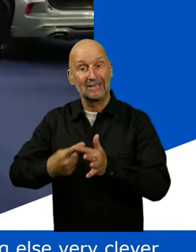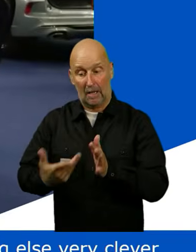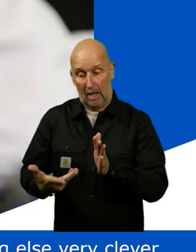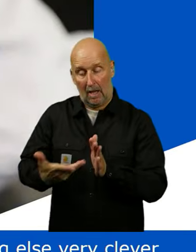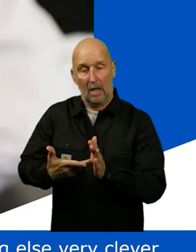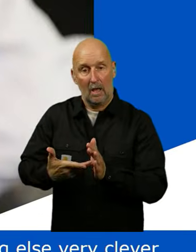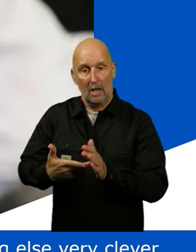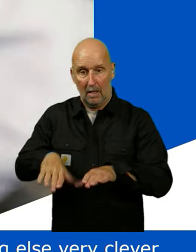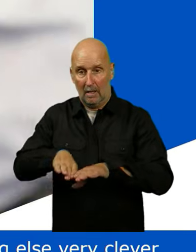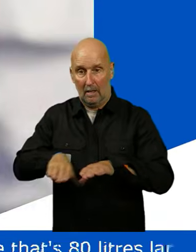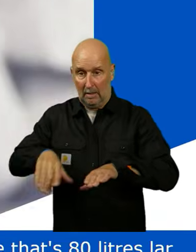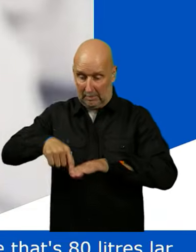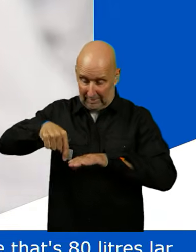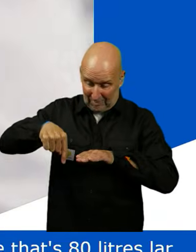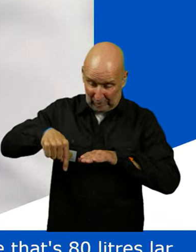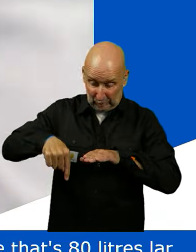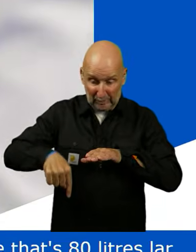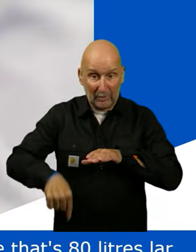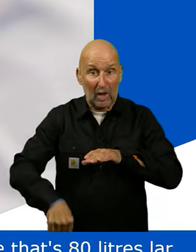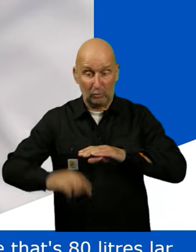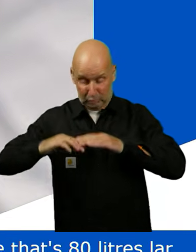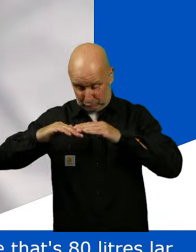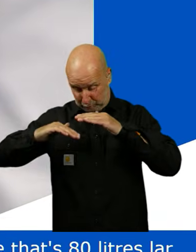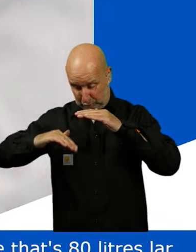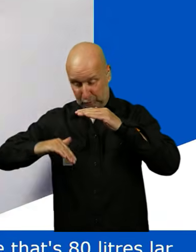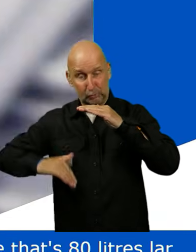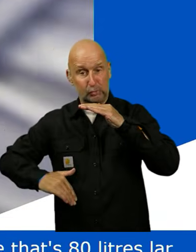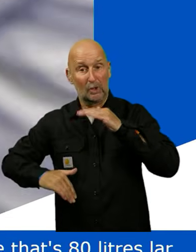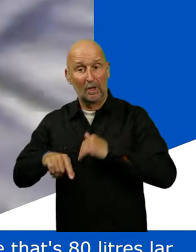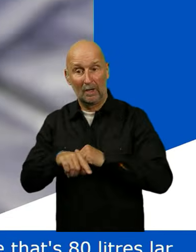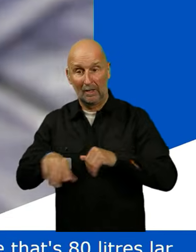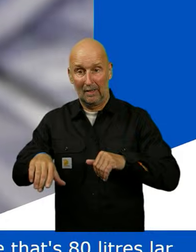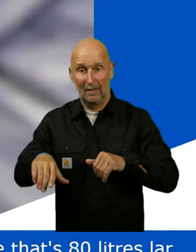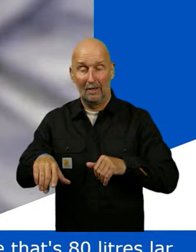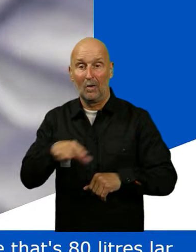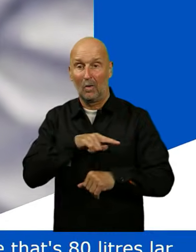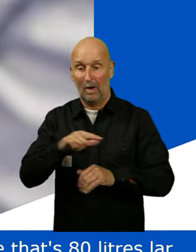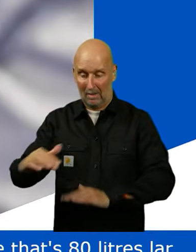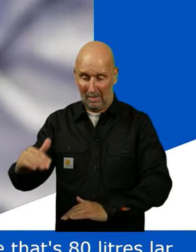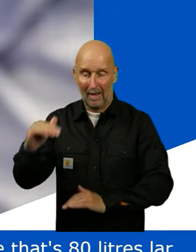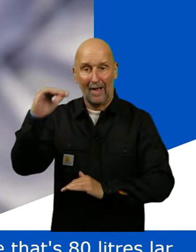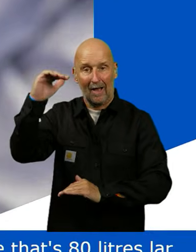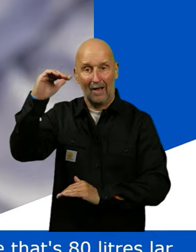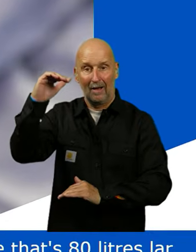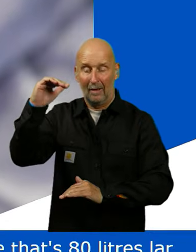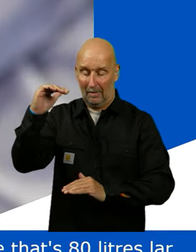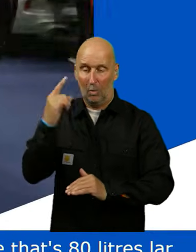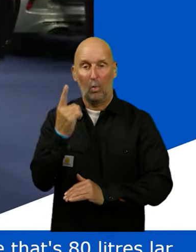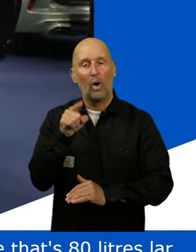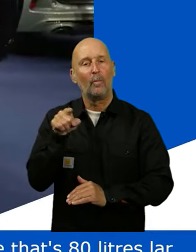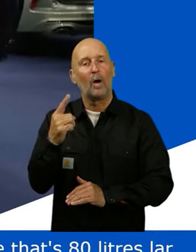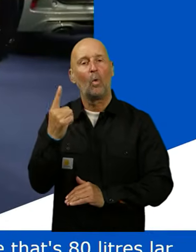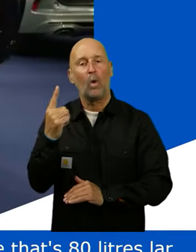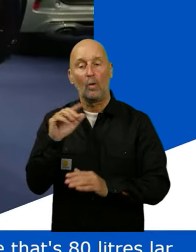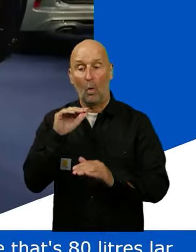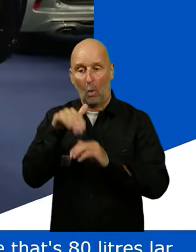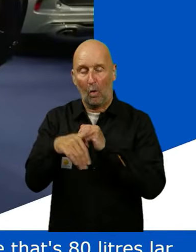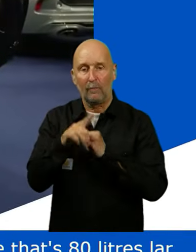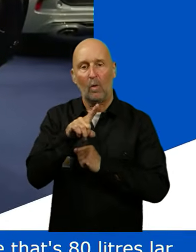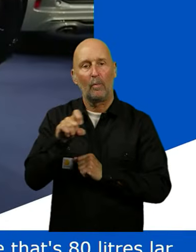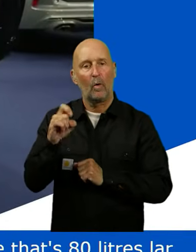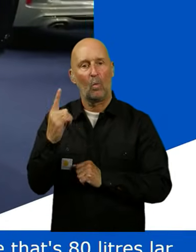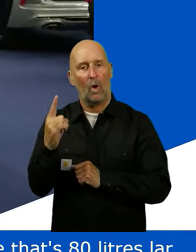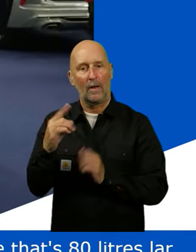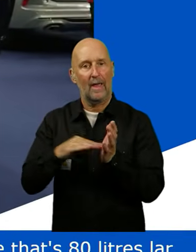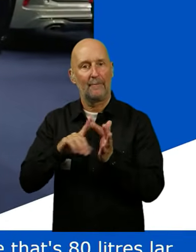as you can see, it just drops down and down and down. And this 80 litre space means that you can load items up to more than 1.1 metres